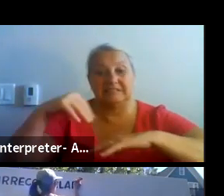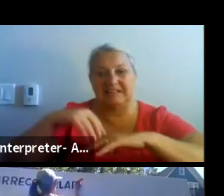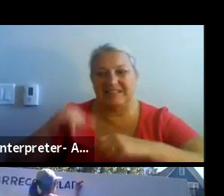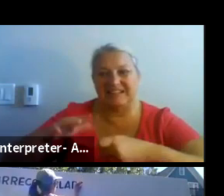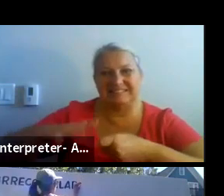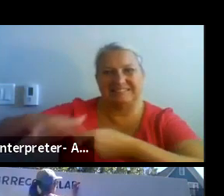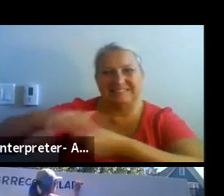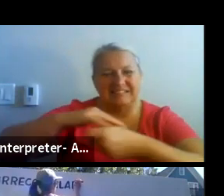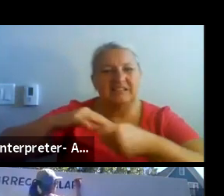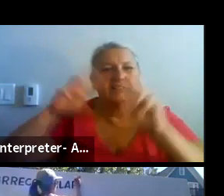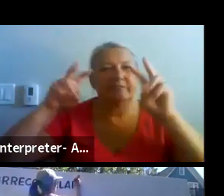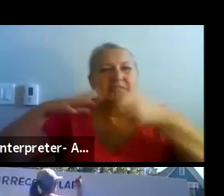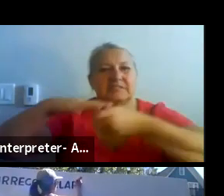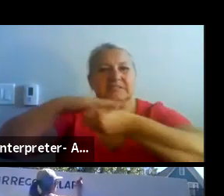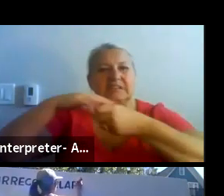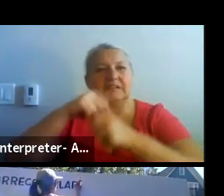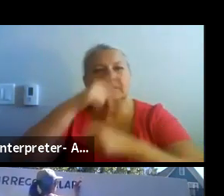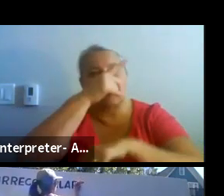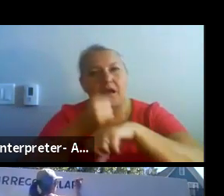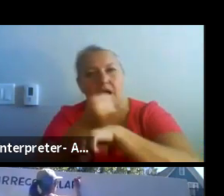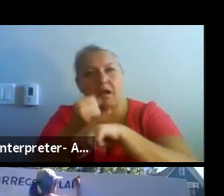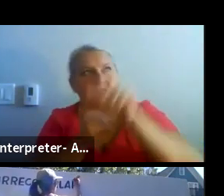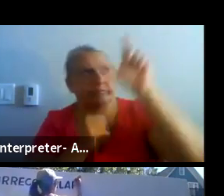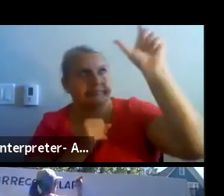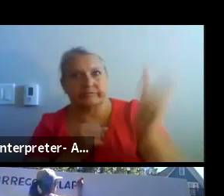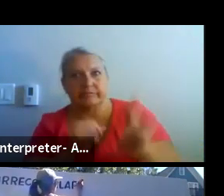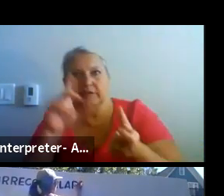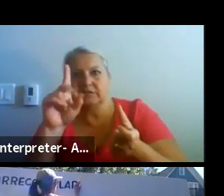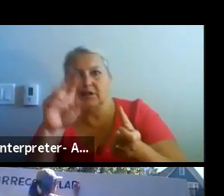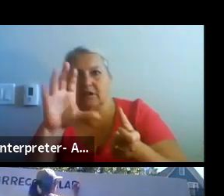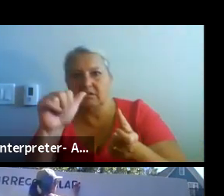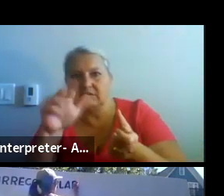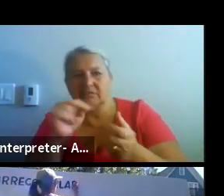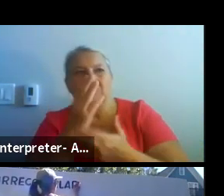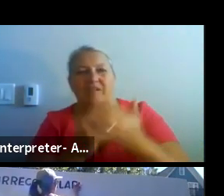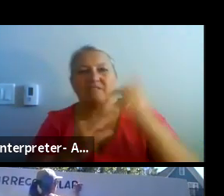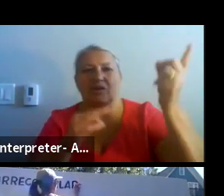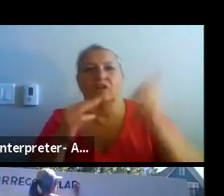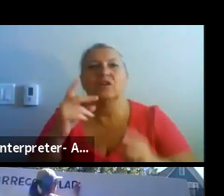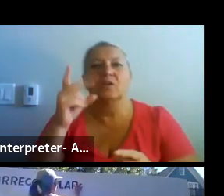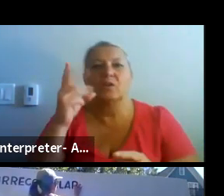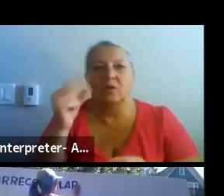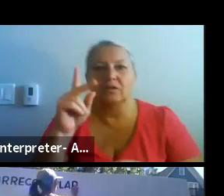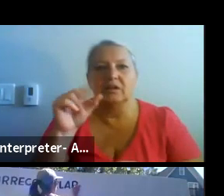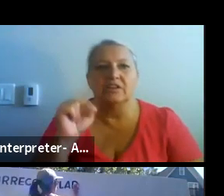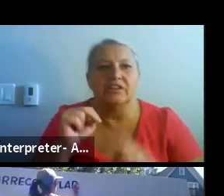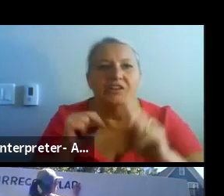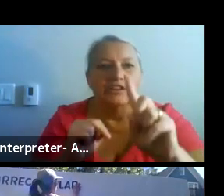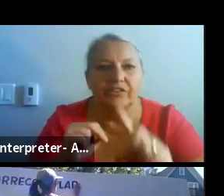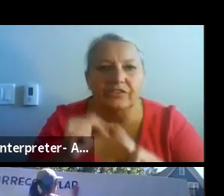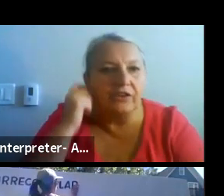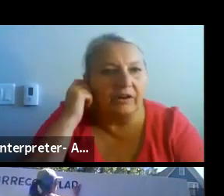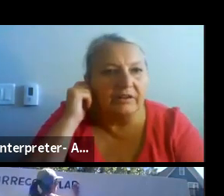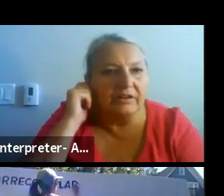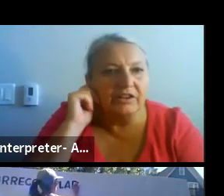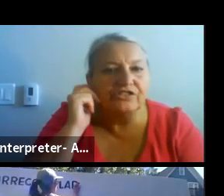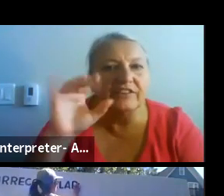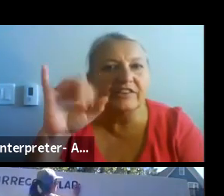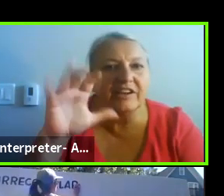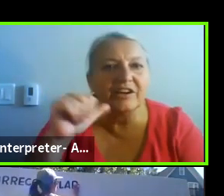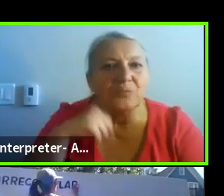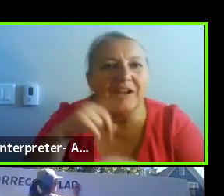as Duncan, BC, which is part of the Hokomenum Treaty Group, currently in stage 5 treaty negotiations. I'm very